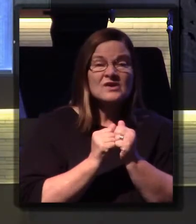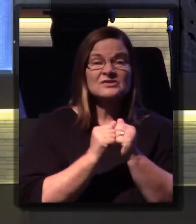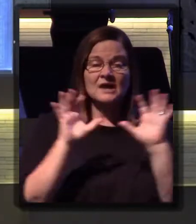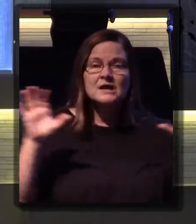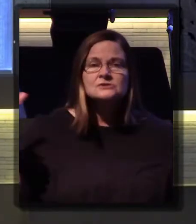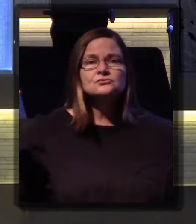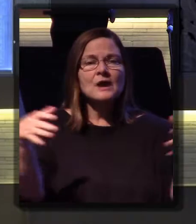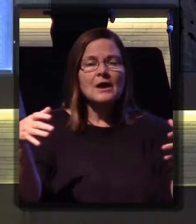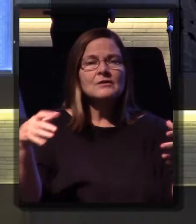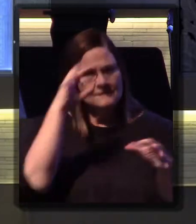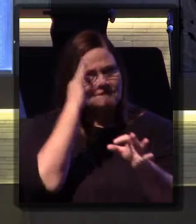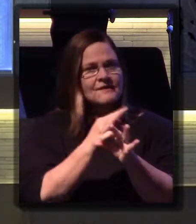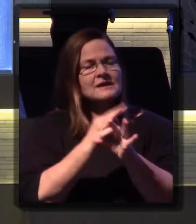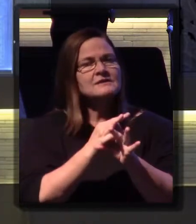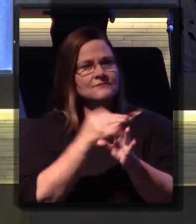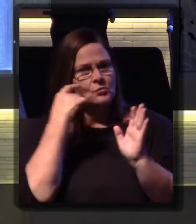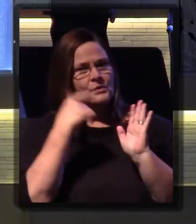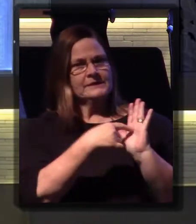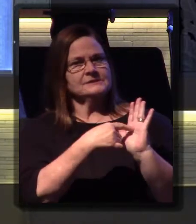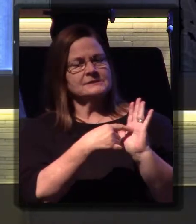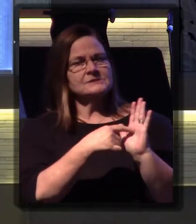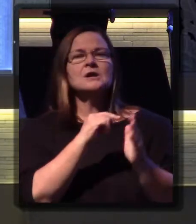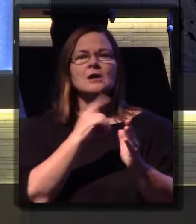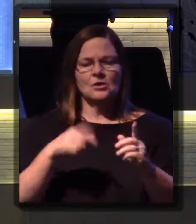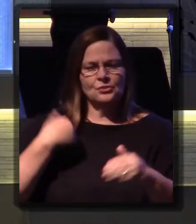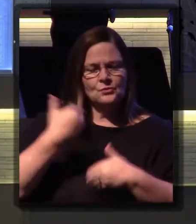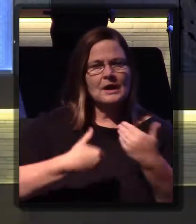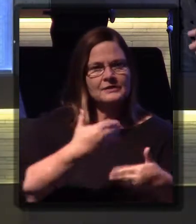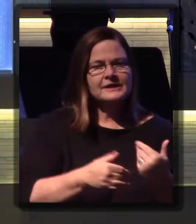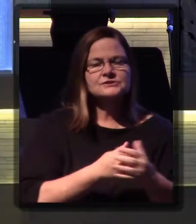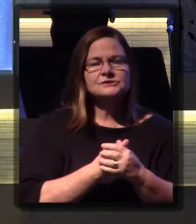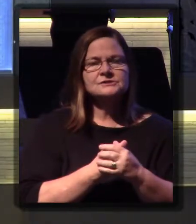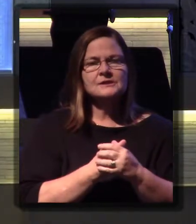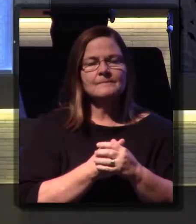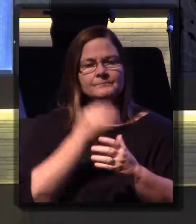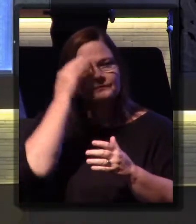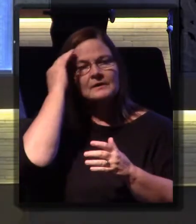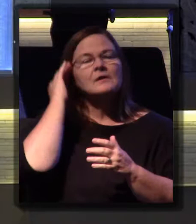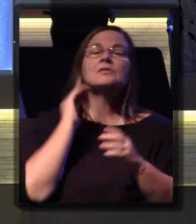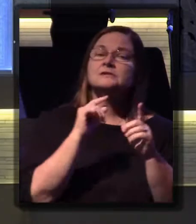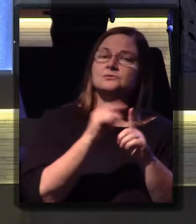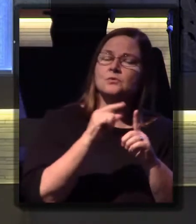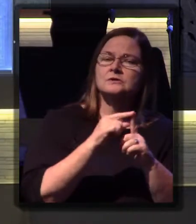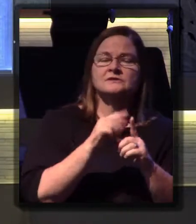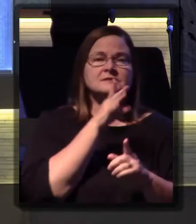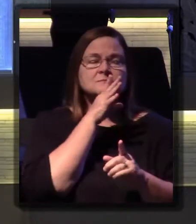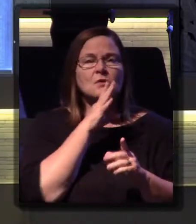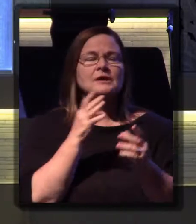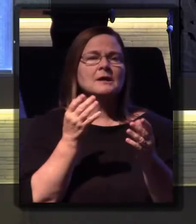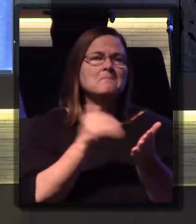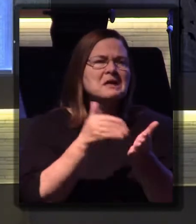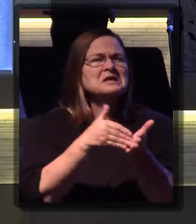praying, singing, and reading alongside a huge crowd of faithful witnesses throughout the ages.